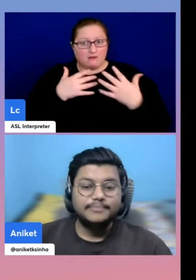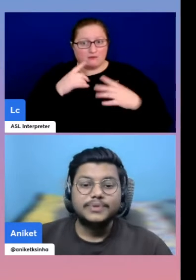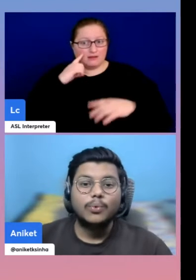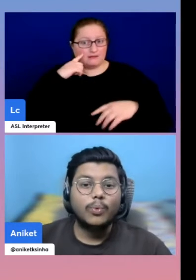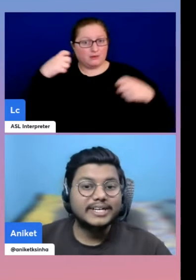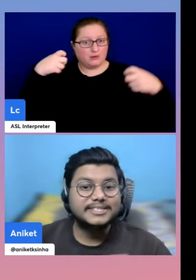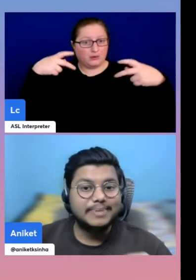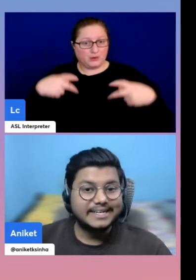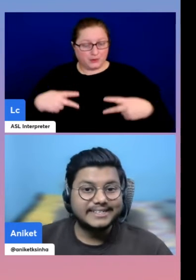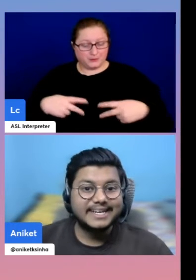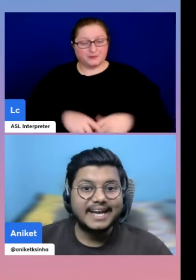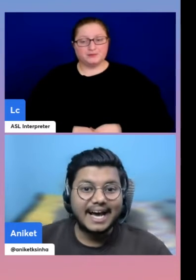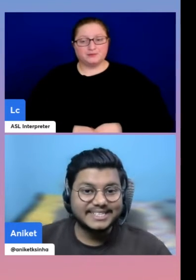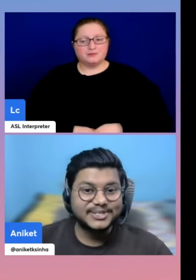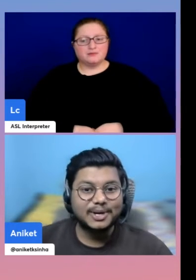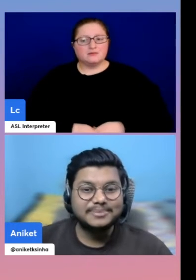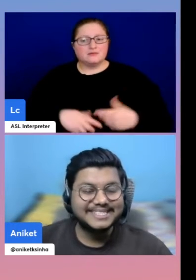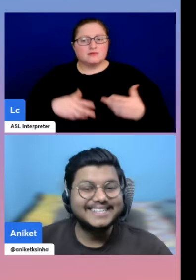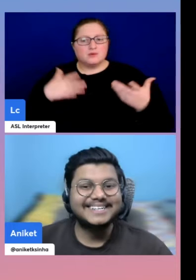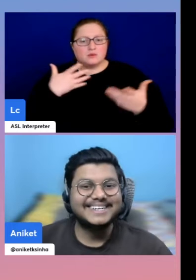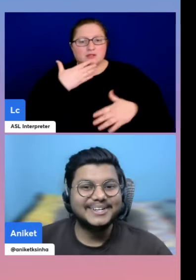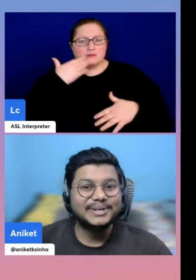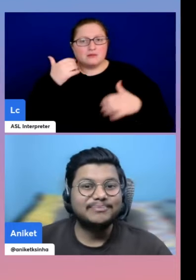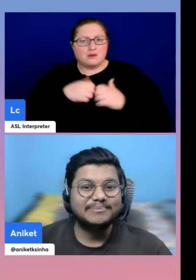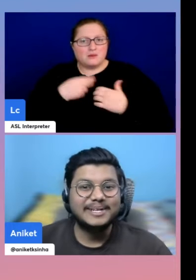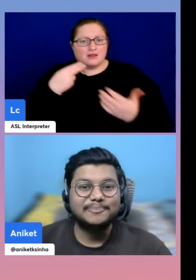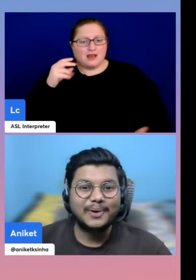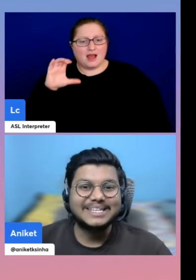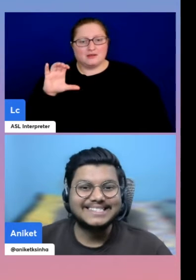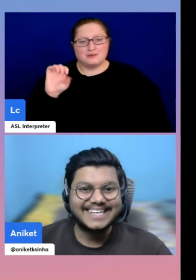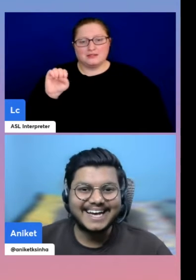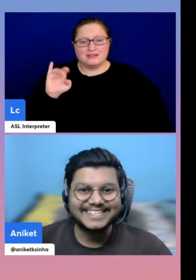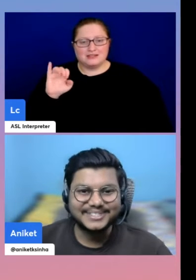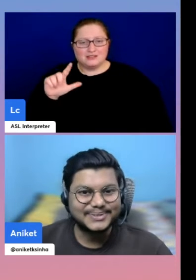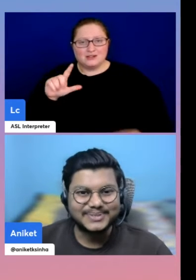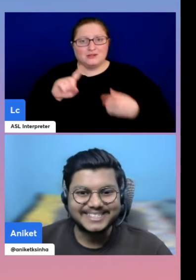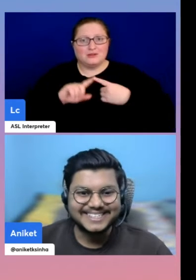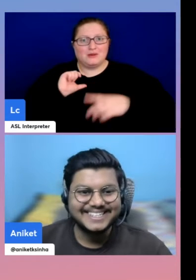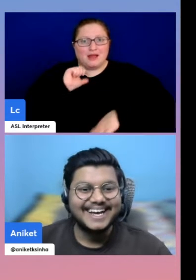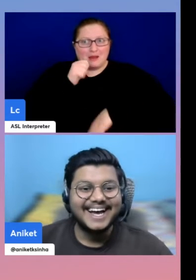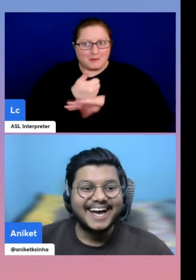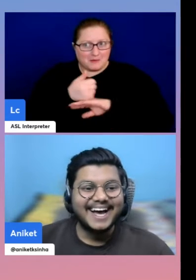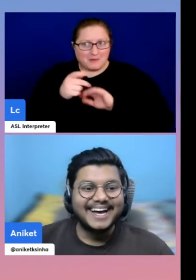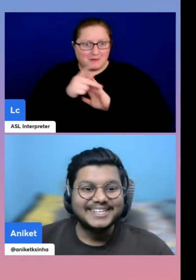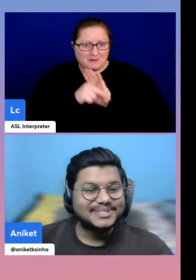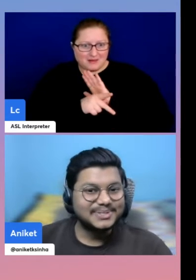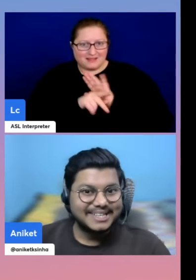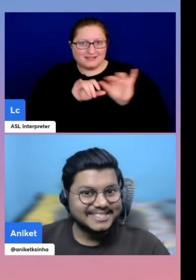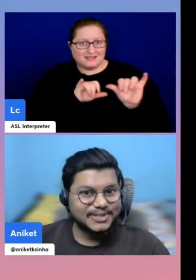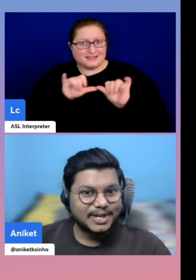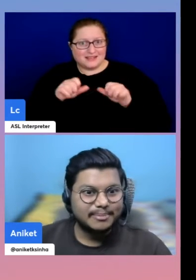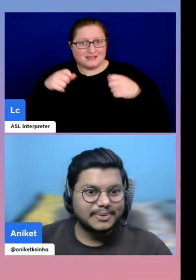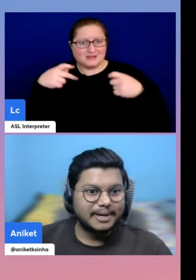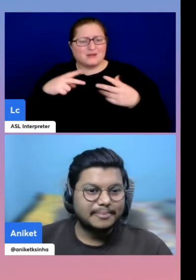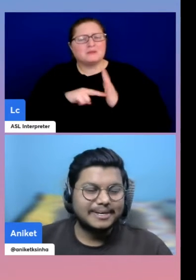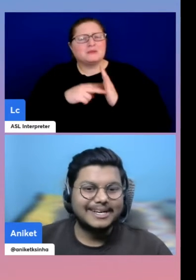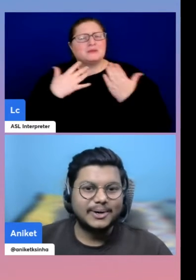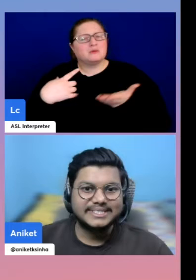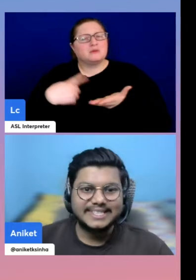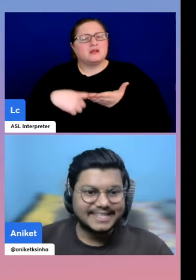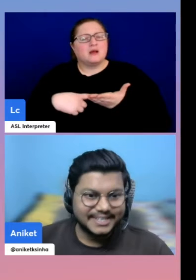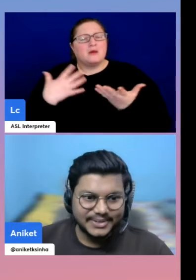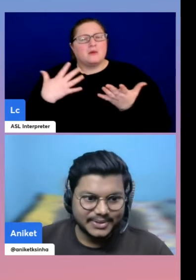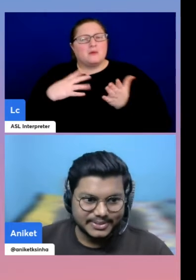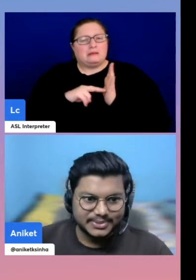And what's better than HashiCorp Sentinel to implement policy as code? So let's talk about a bit